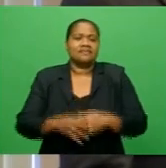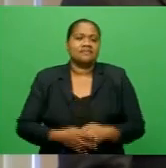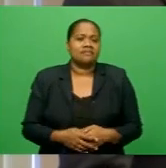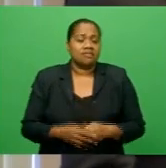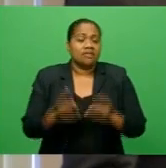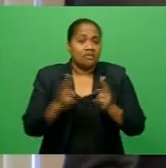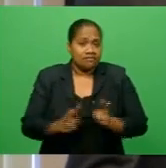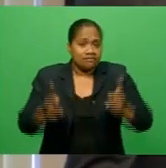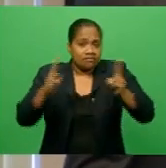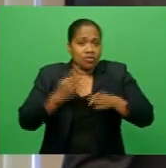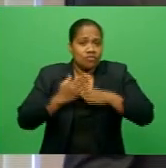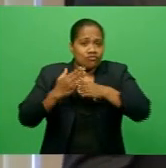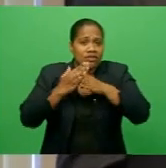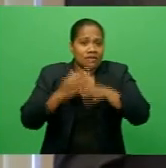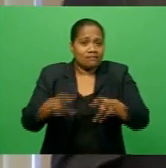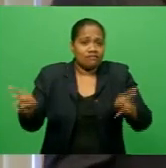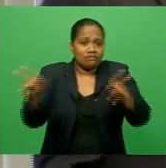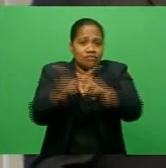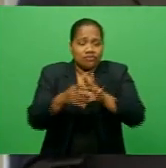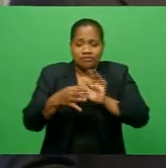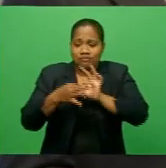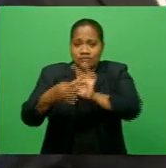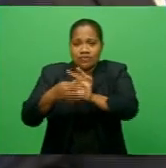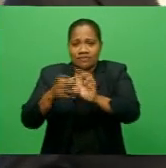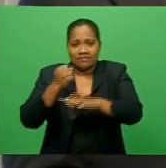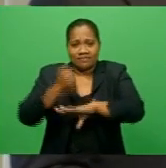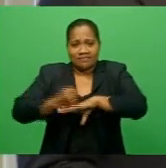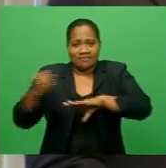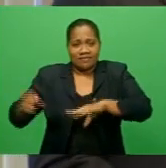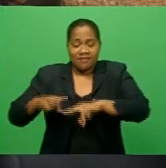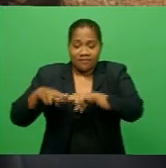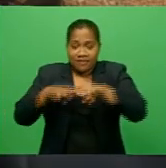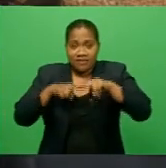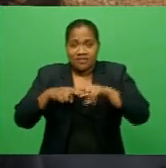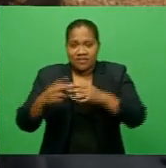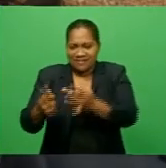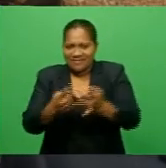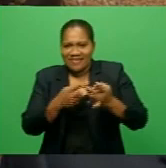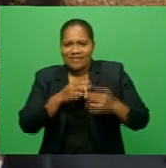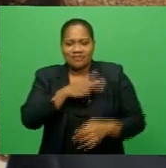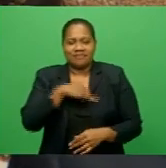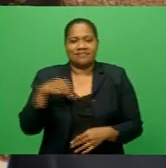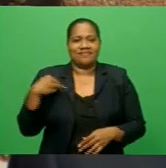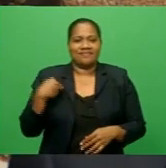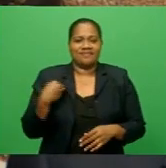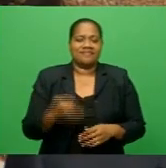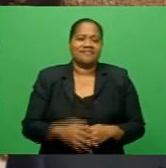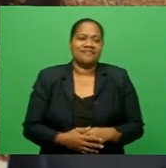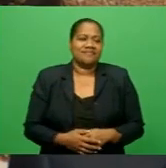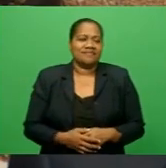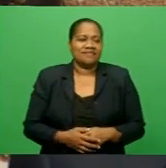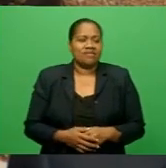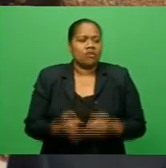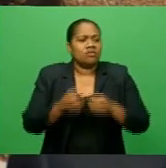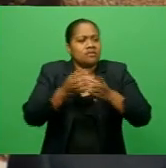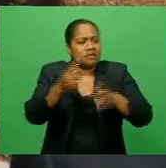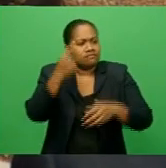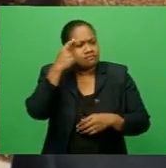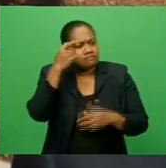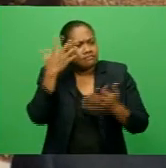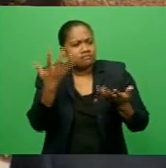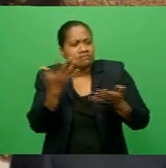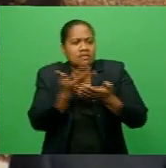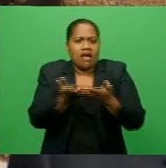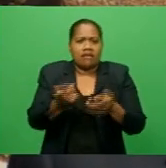in partnership with the government of Fiji and various ministries. Started thinking about how to bring to some sort of